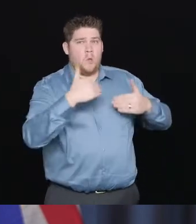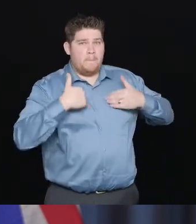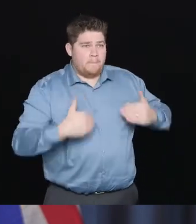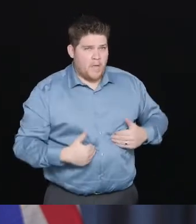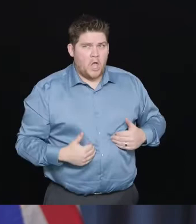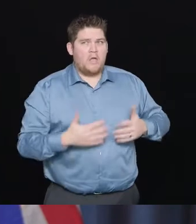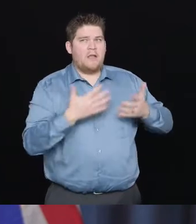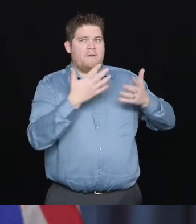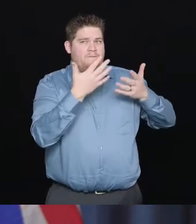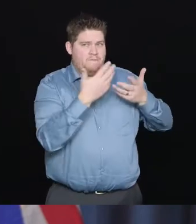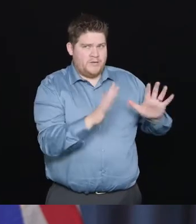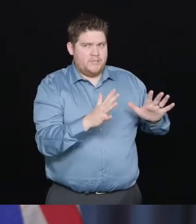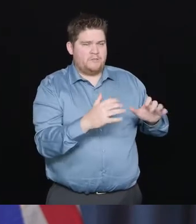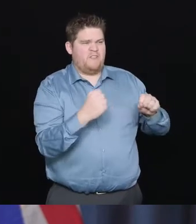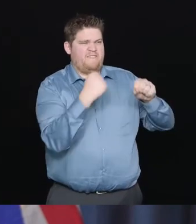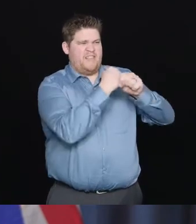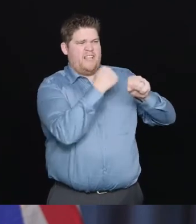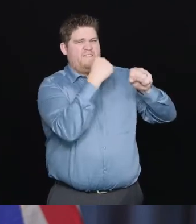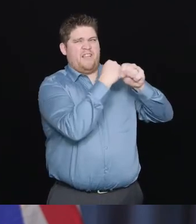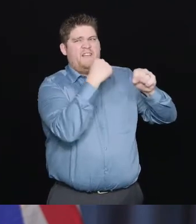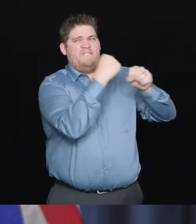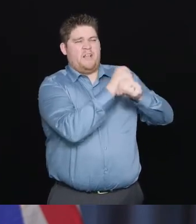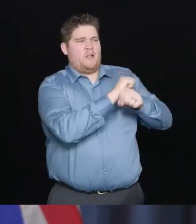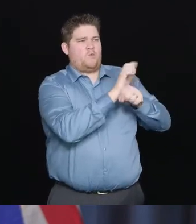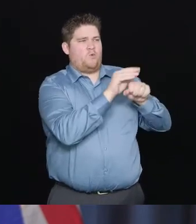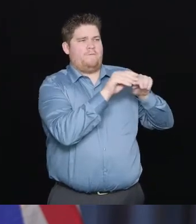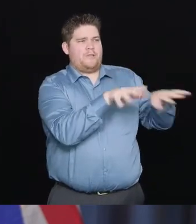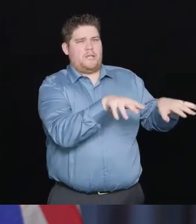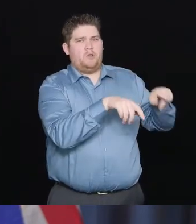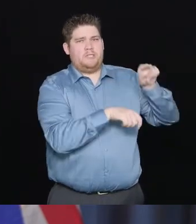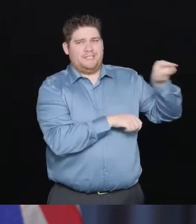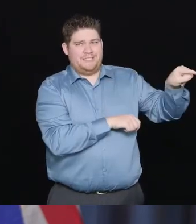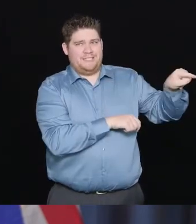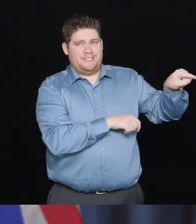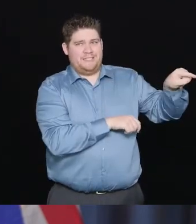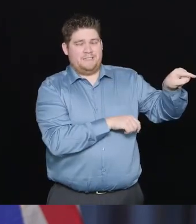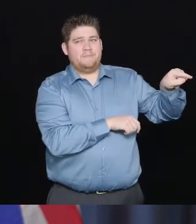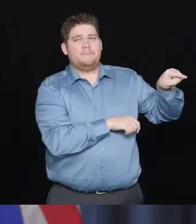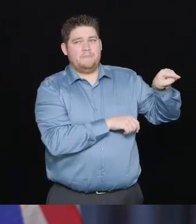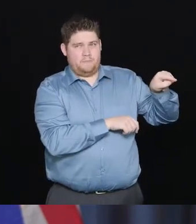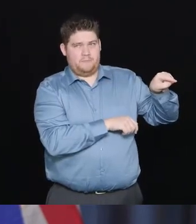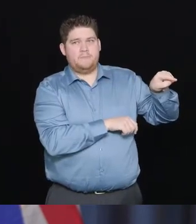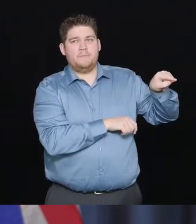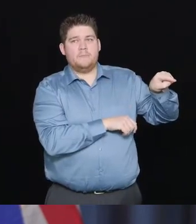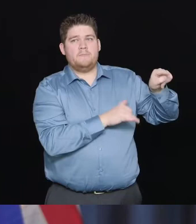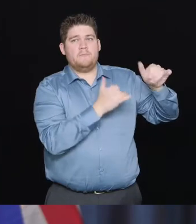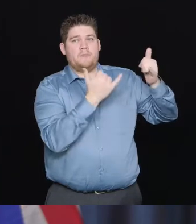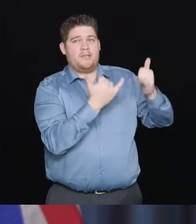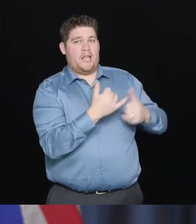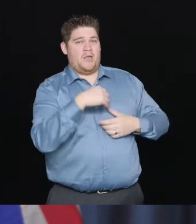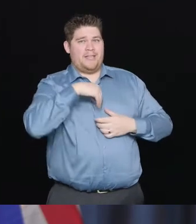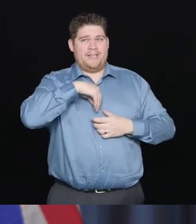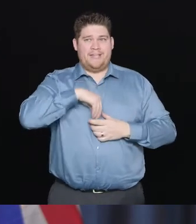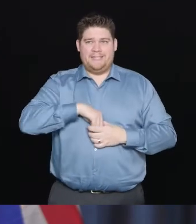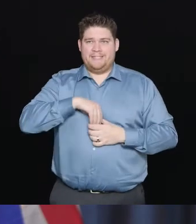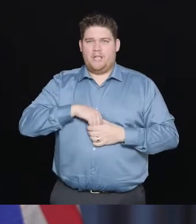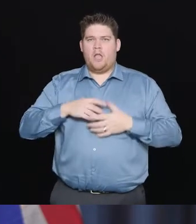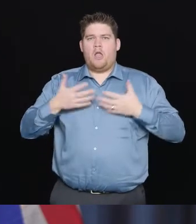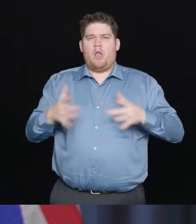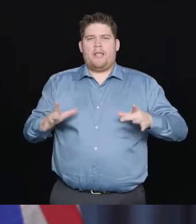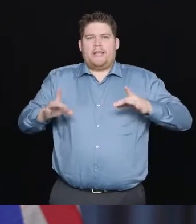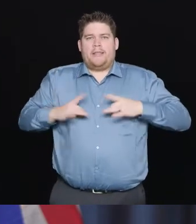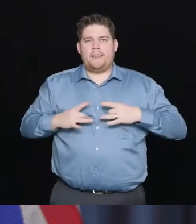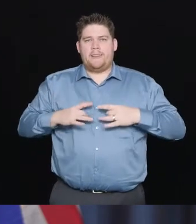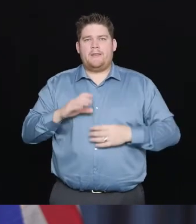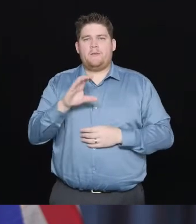antibodies to try and bind to that virus and kill it so that it can't create damage to my cells. But